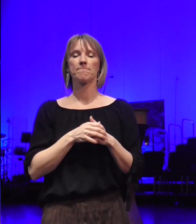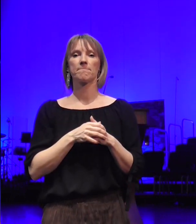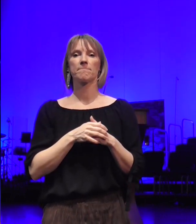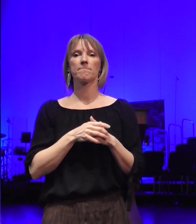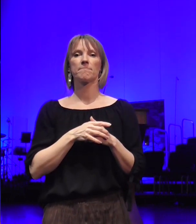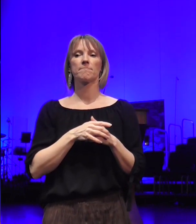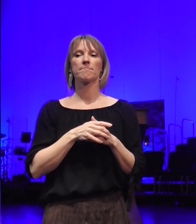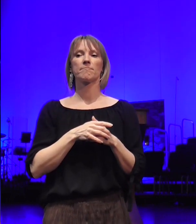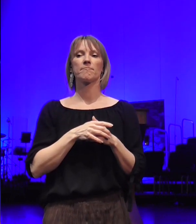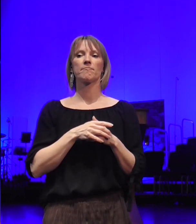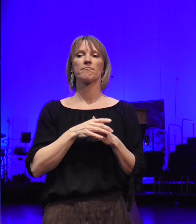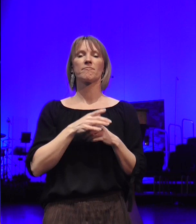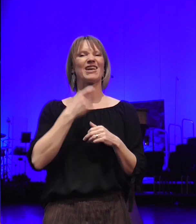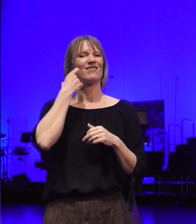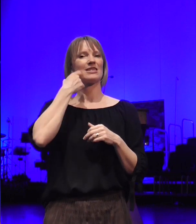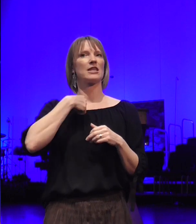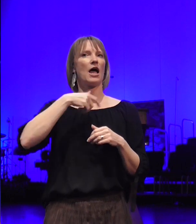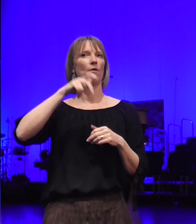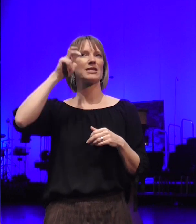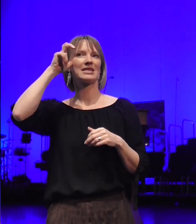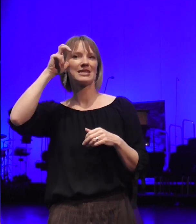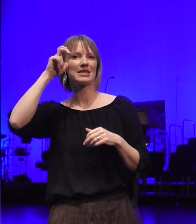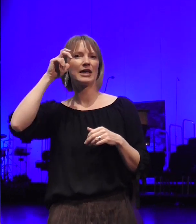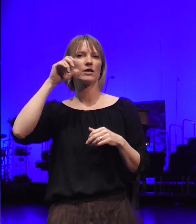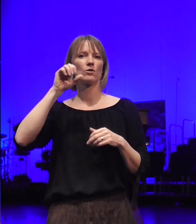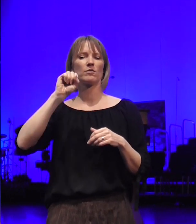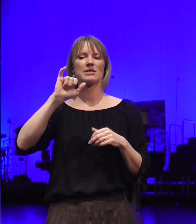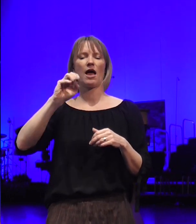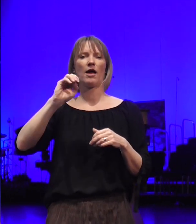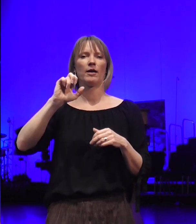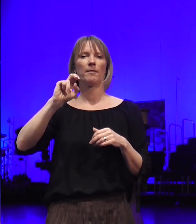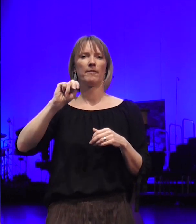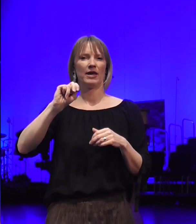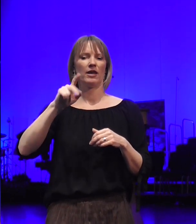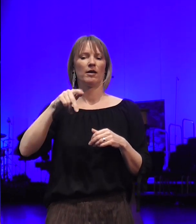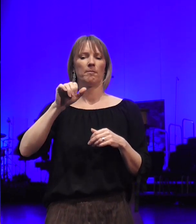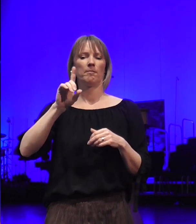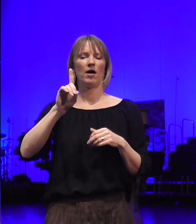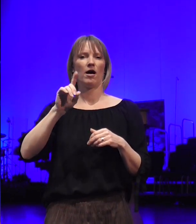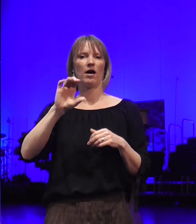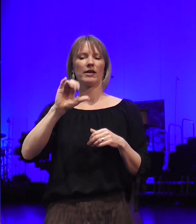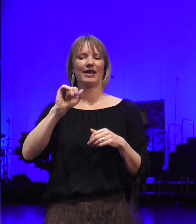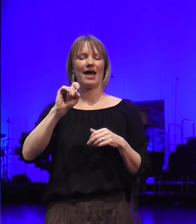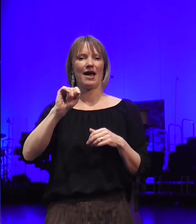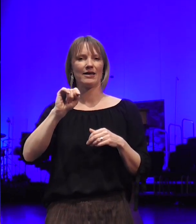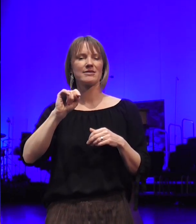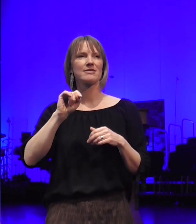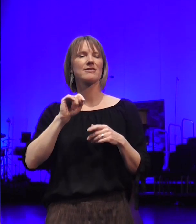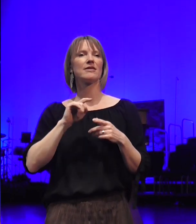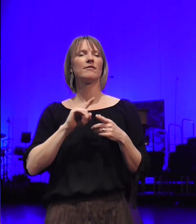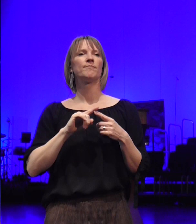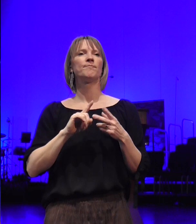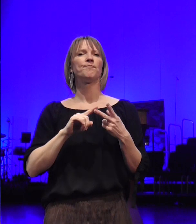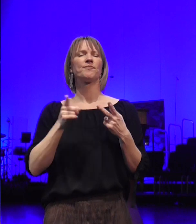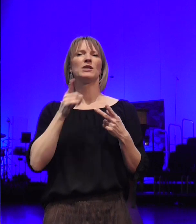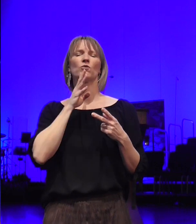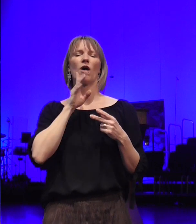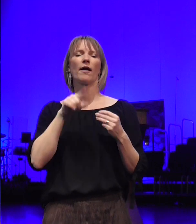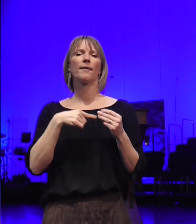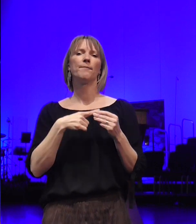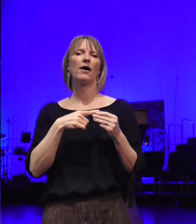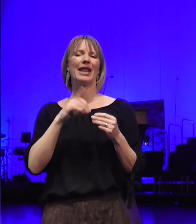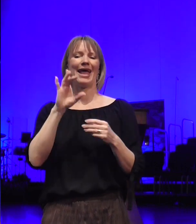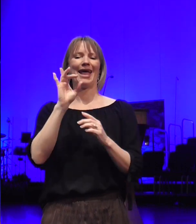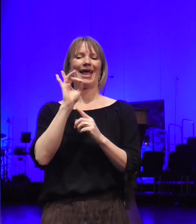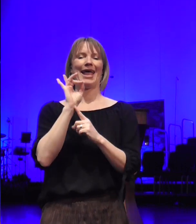a brief video from Simon Sinek's podcast, and he was talking about